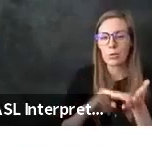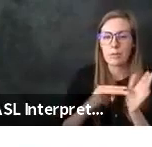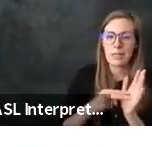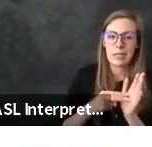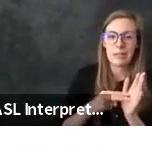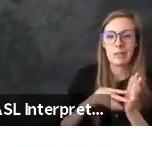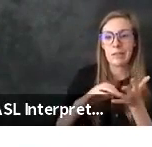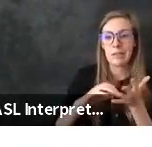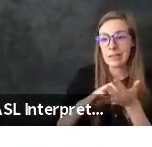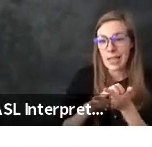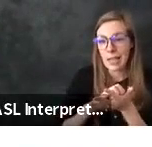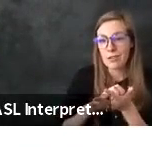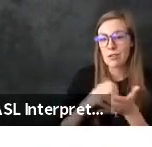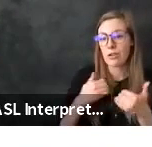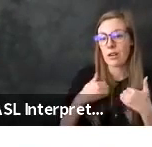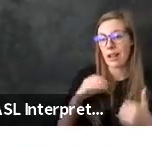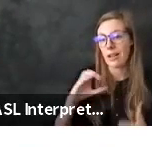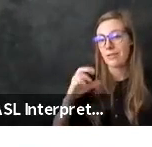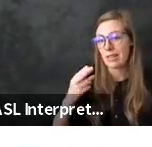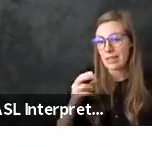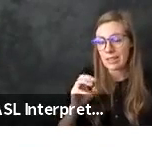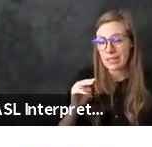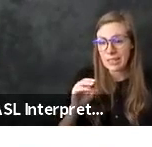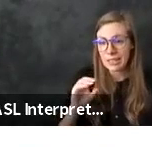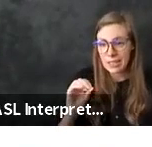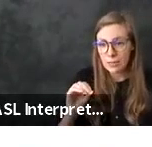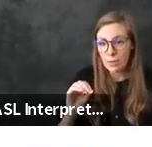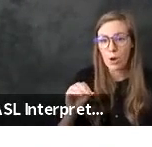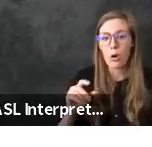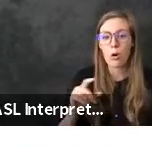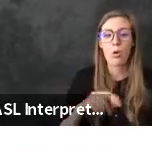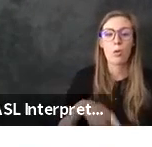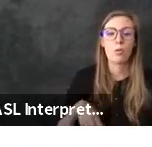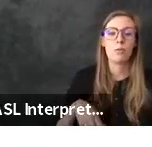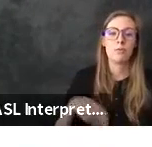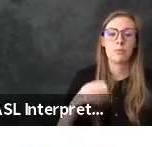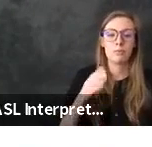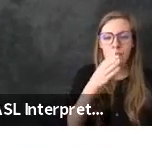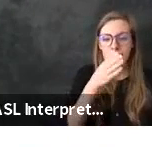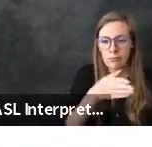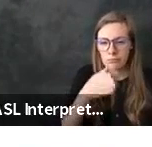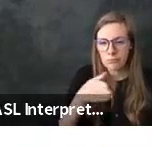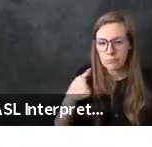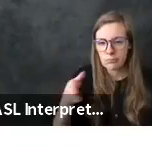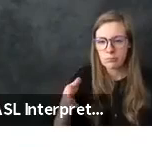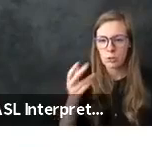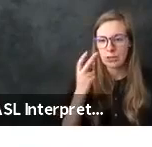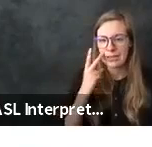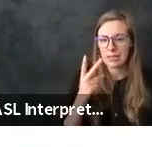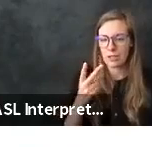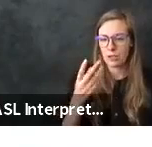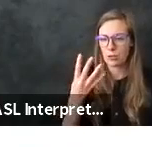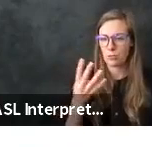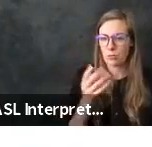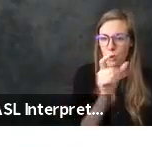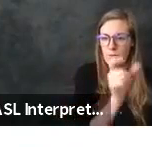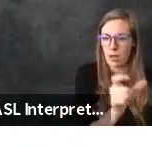are receiving hemodialysis, or those who are receiving an organ transplant or are